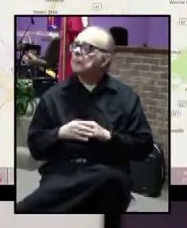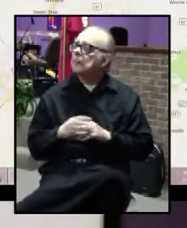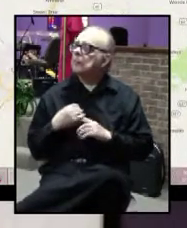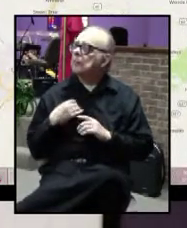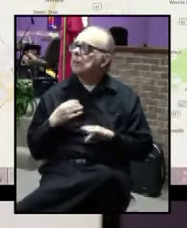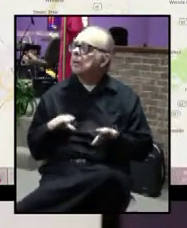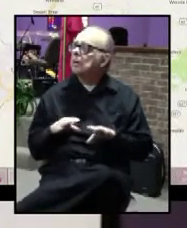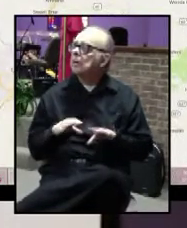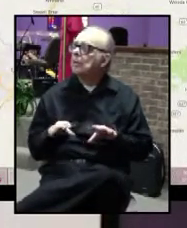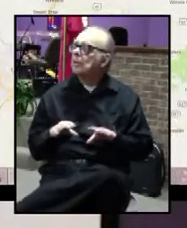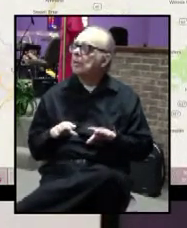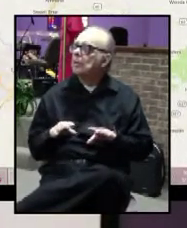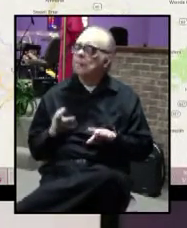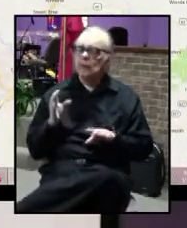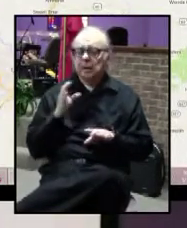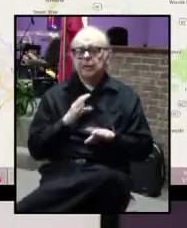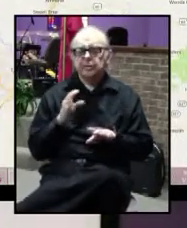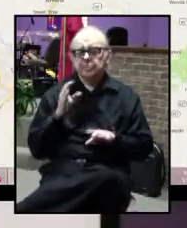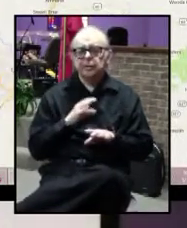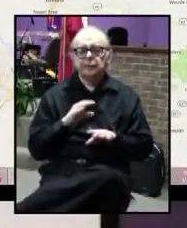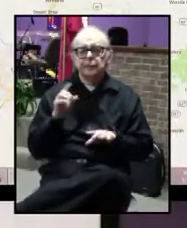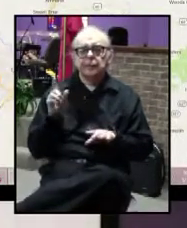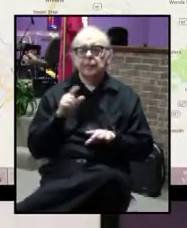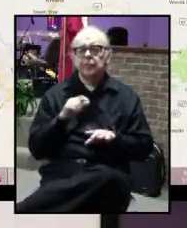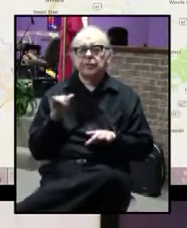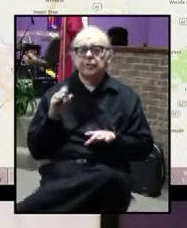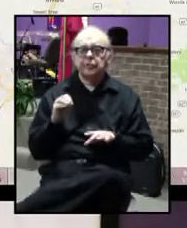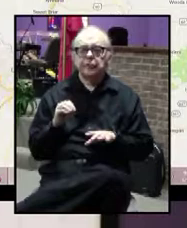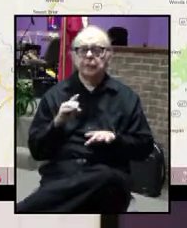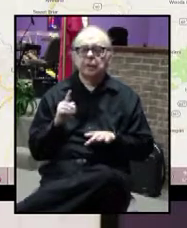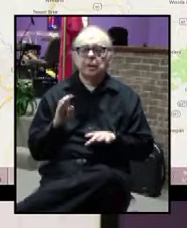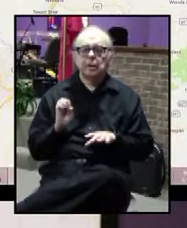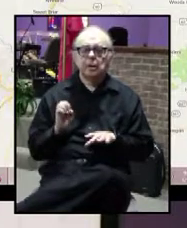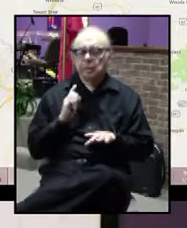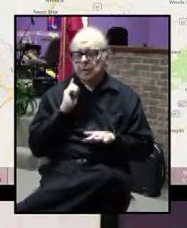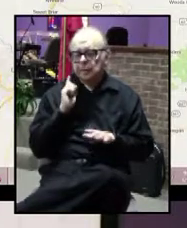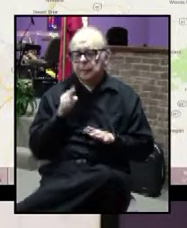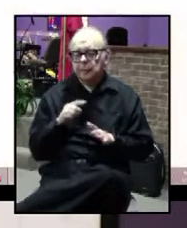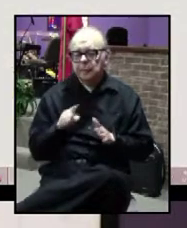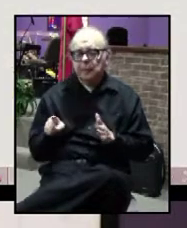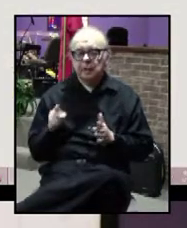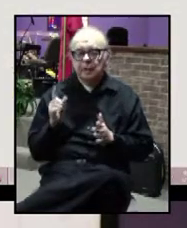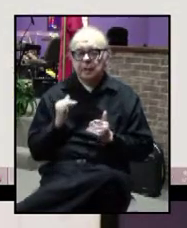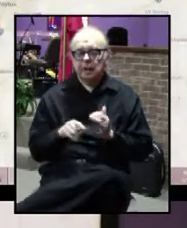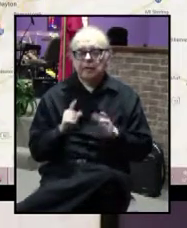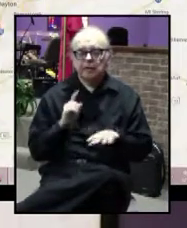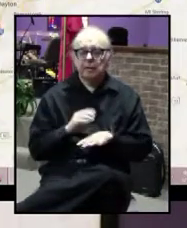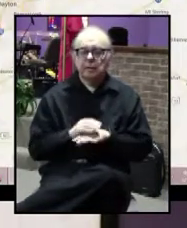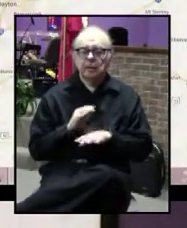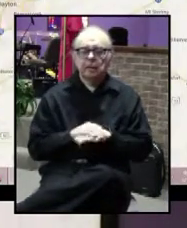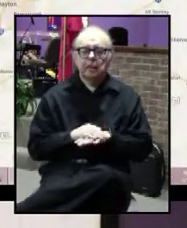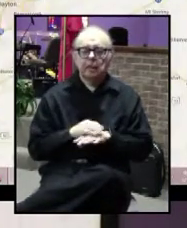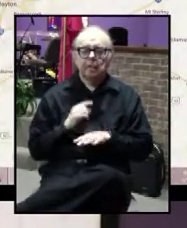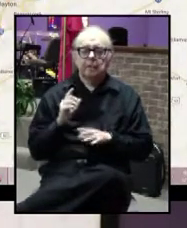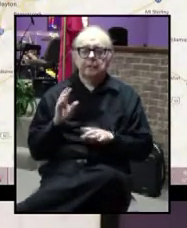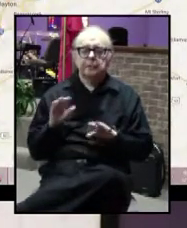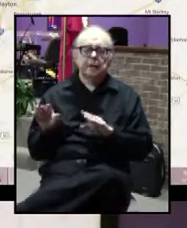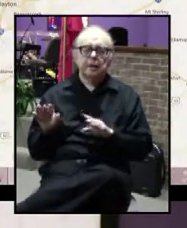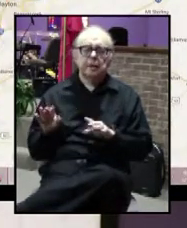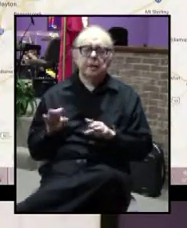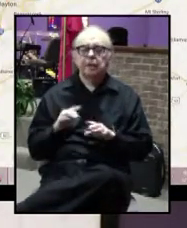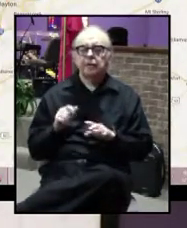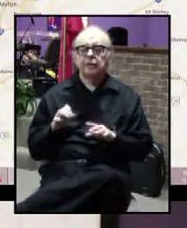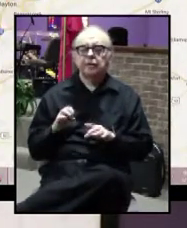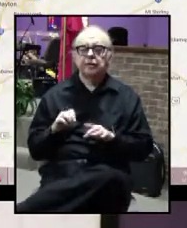do is it'll say search for the zip code. And here's what I showed to them last night, and here's what I want you to do. Type in our zip code, Mark, and do a